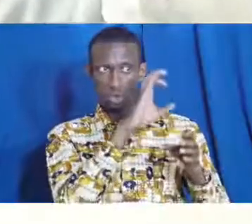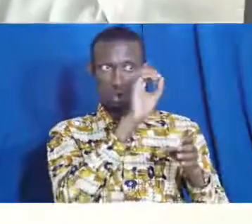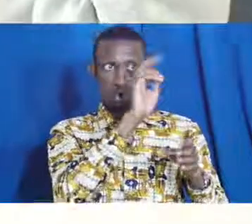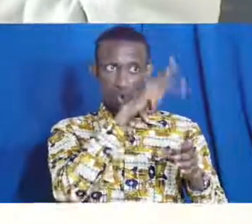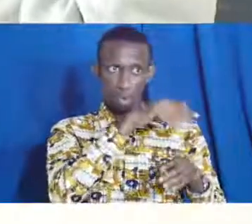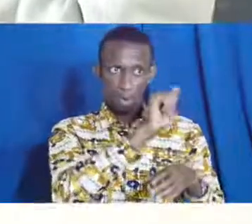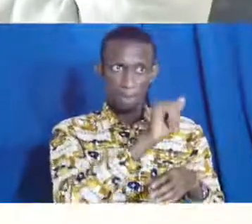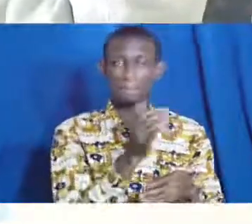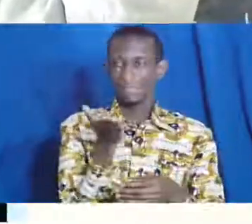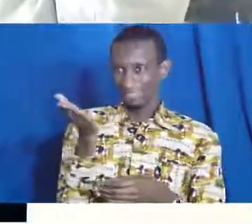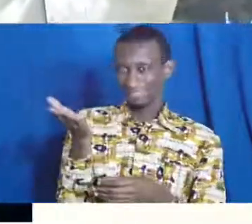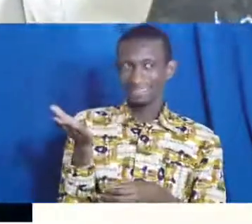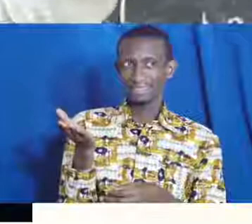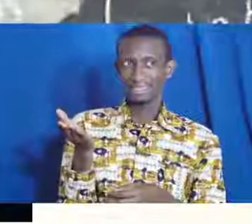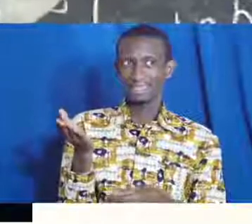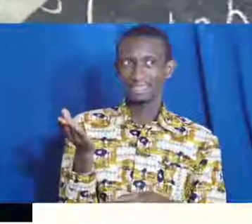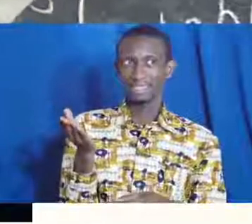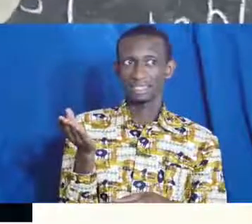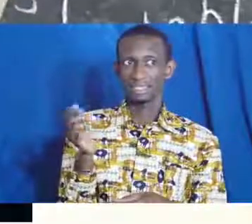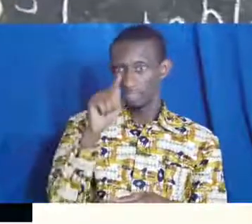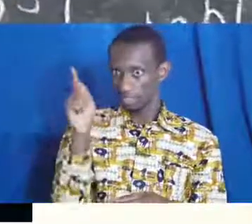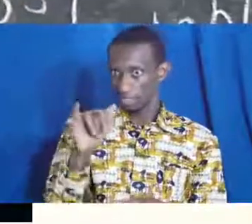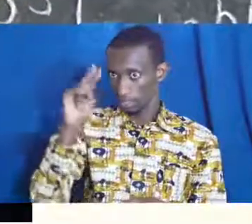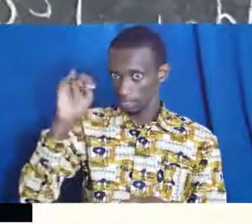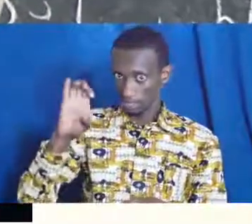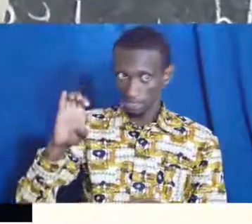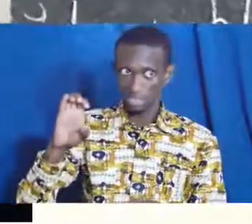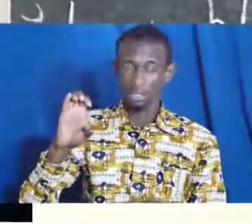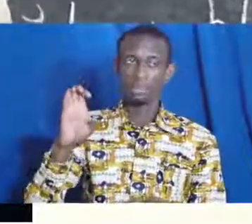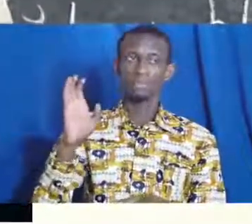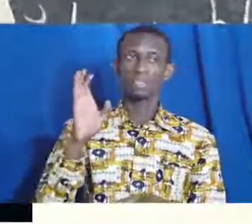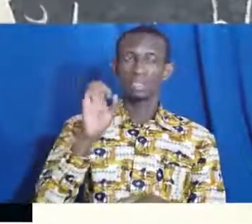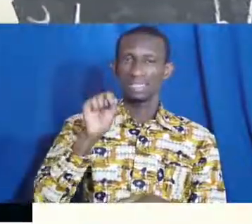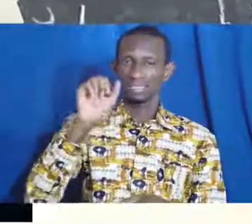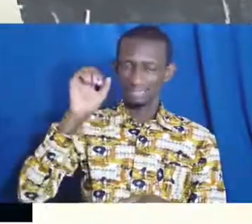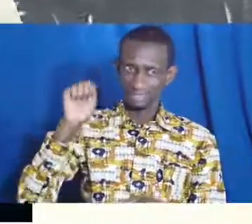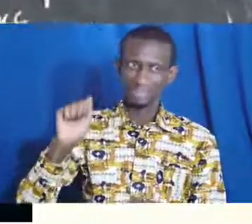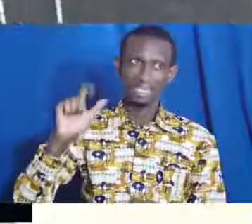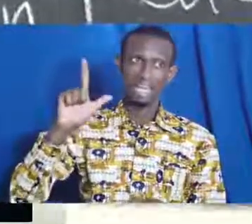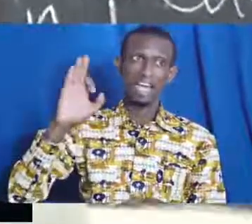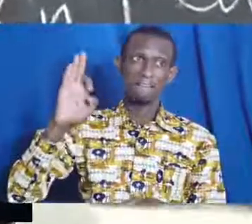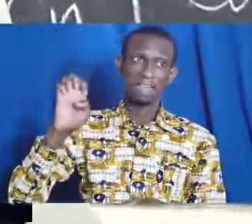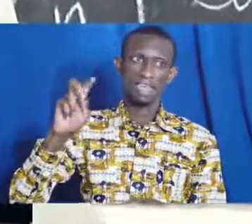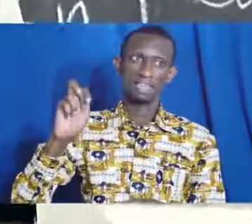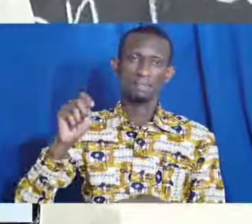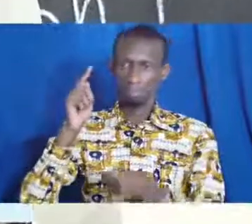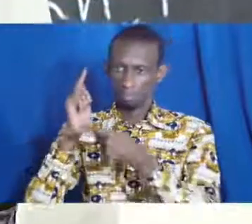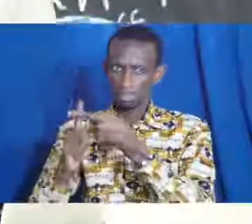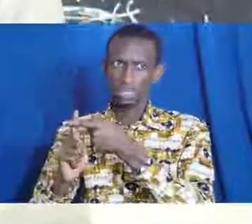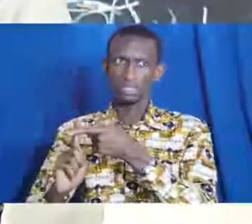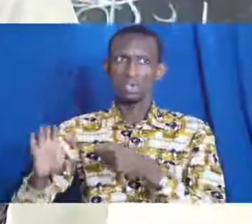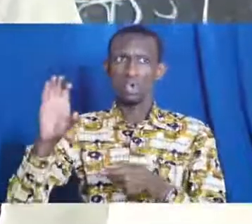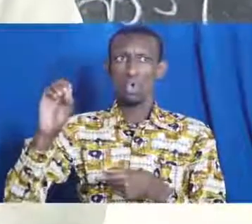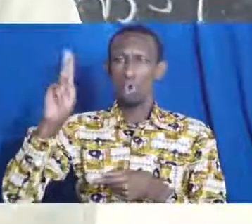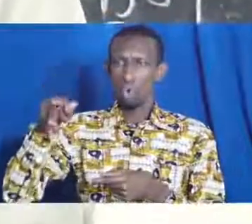sulfate. This is zinc sulfate and copper strip. So